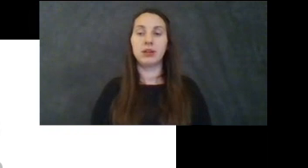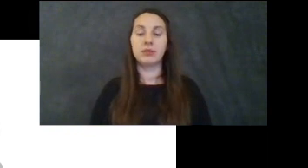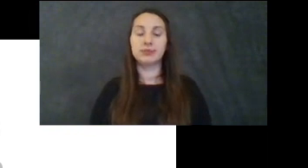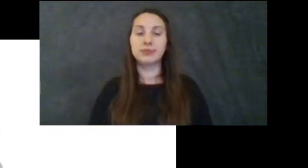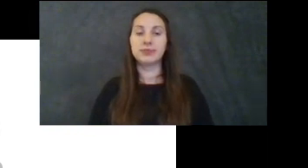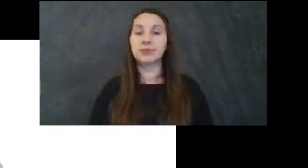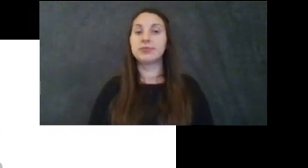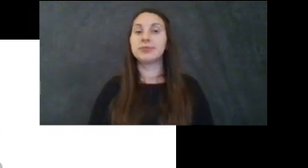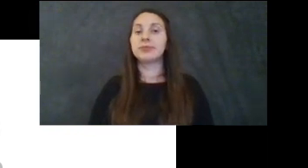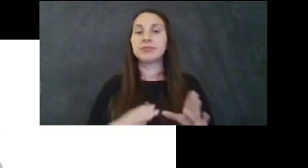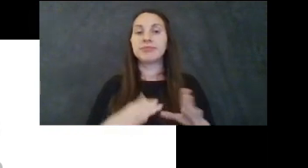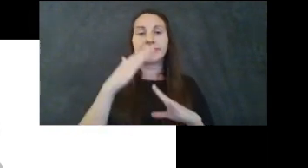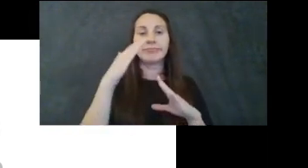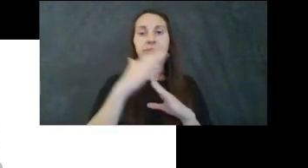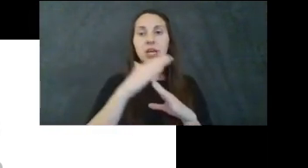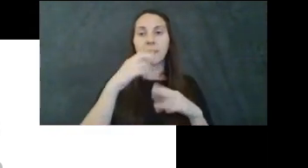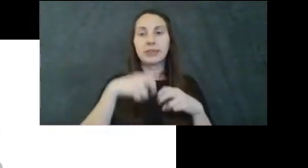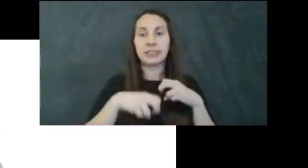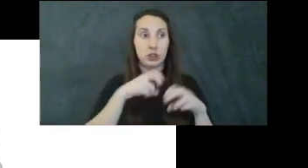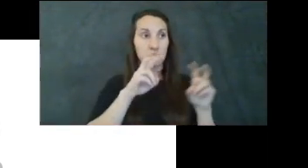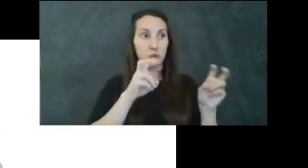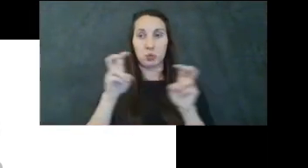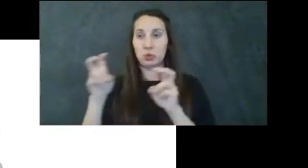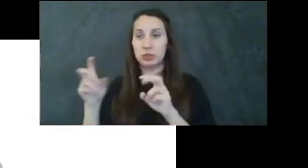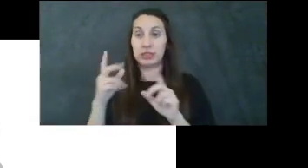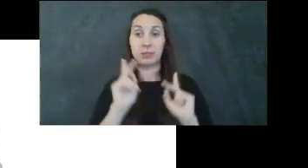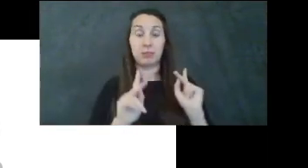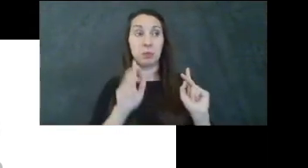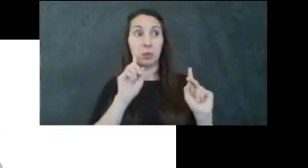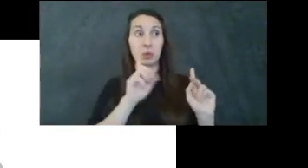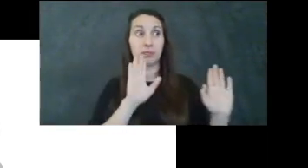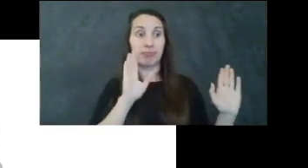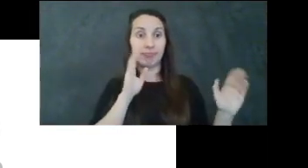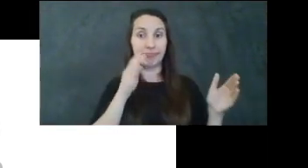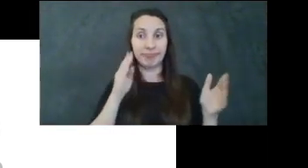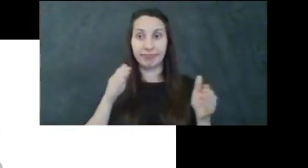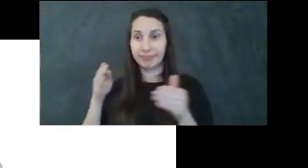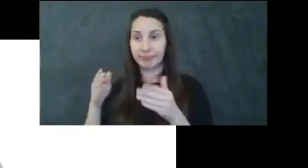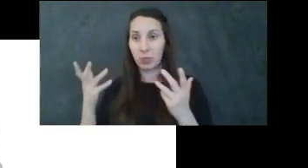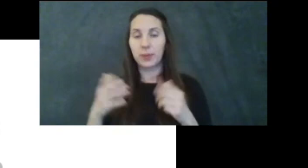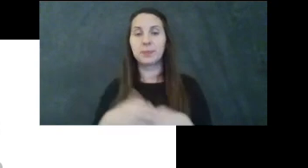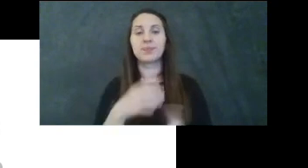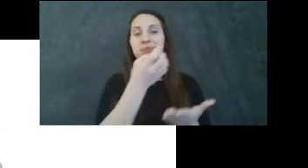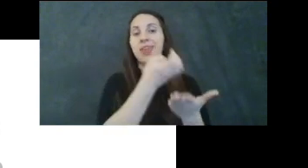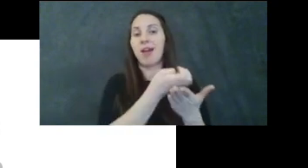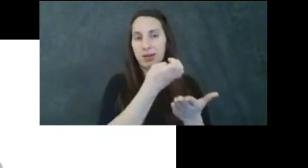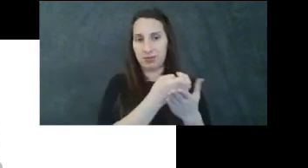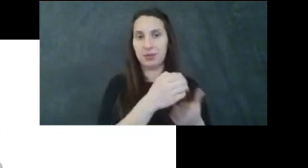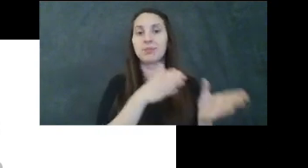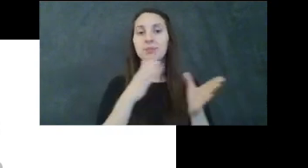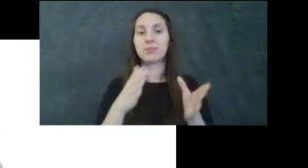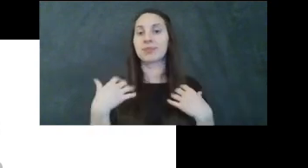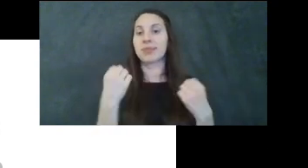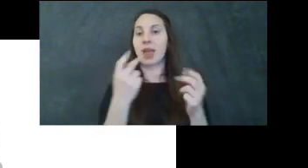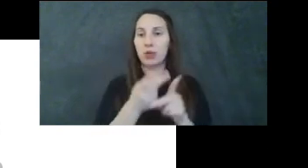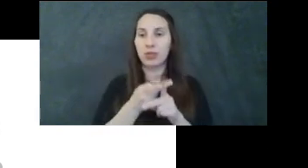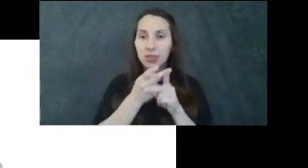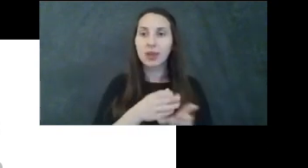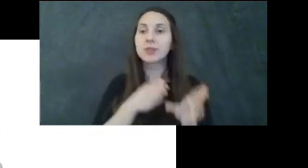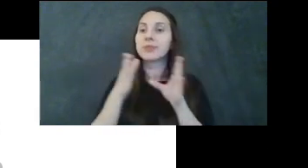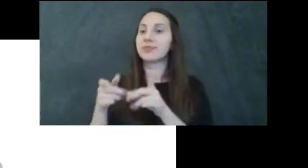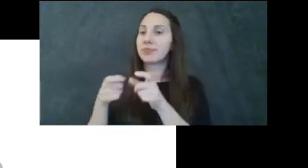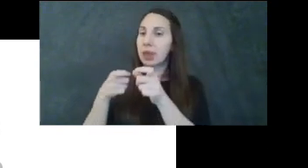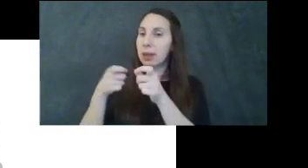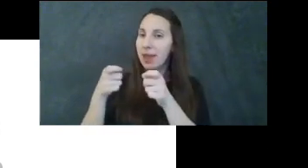top issues that people were focused on, the economy, healthcare, managing the